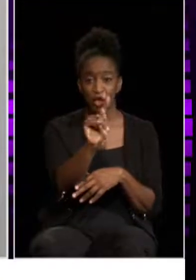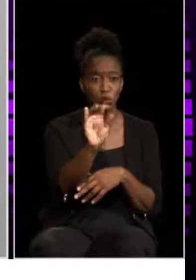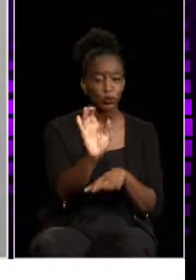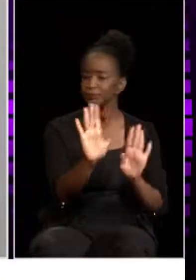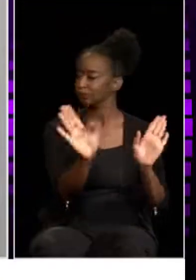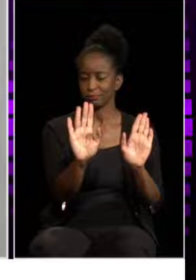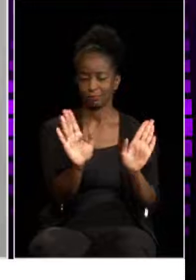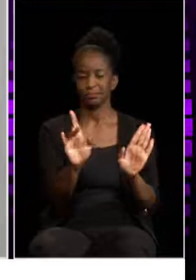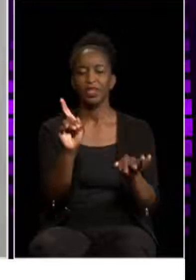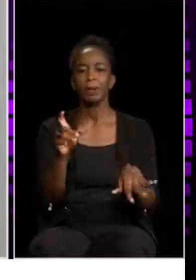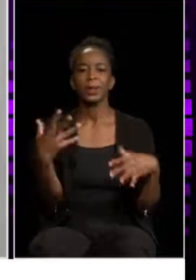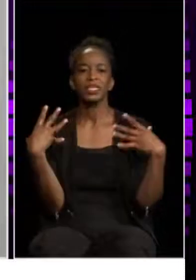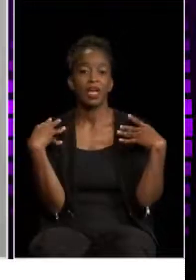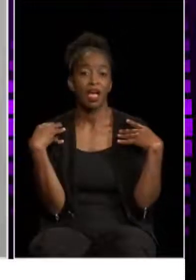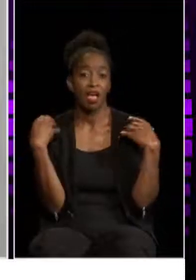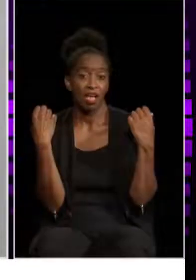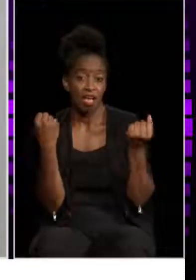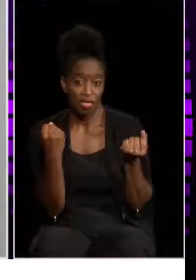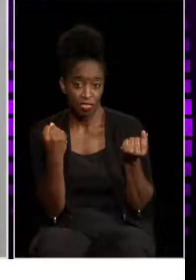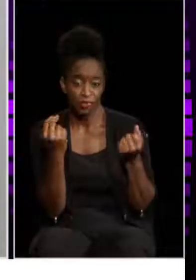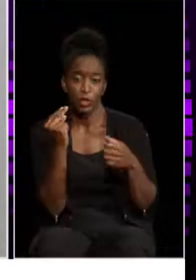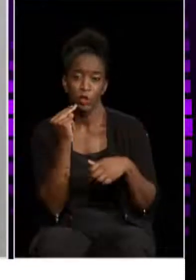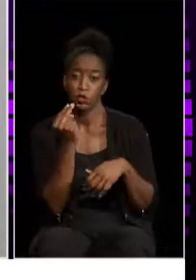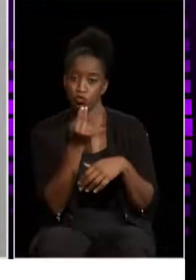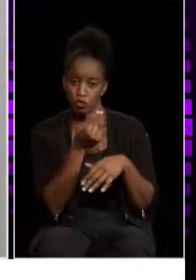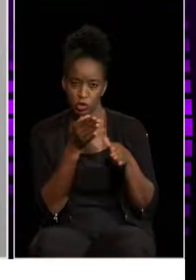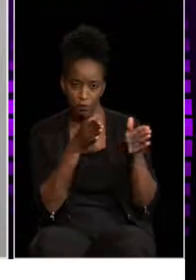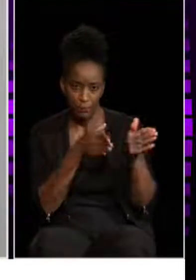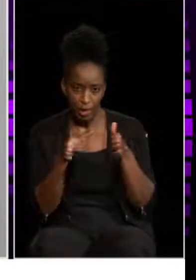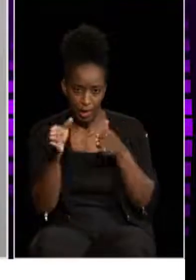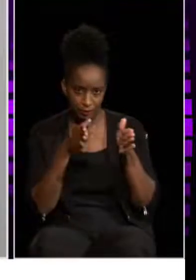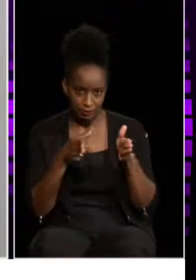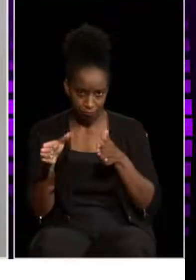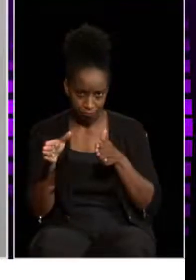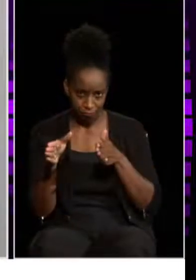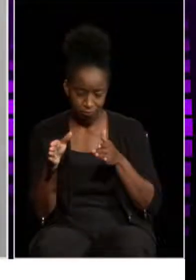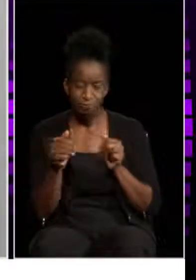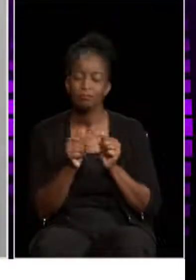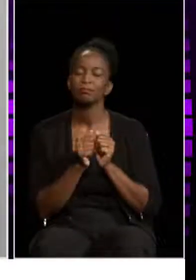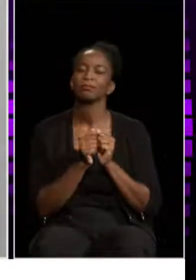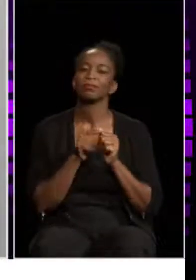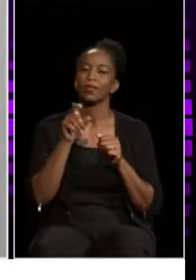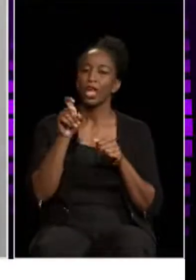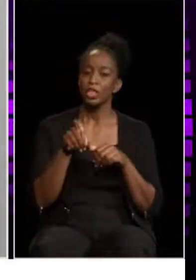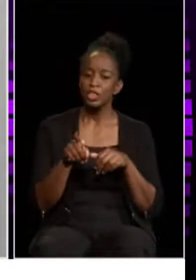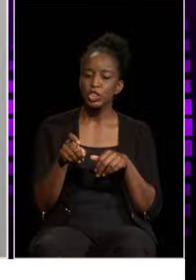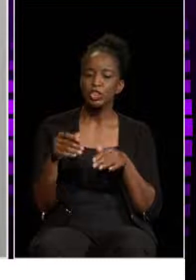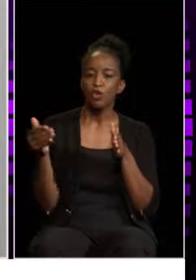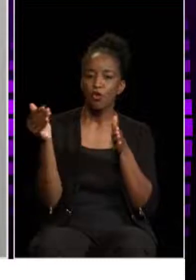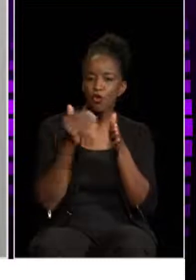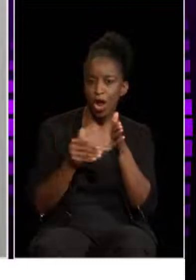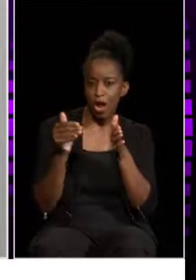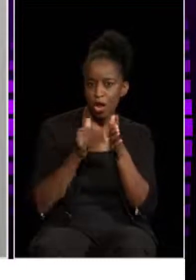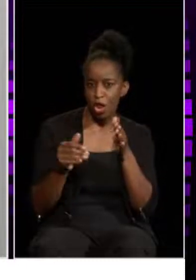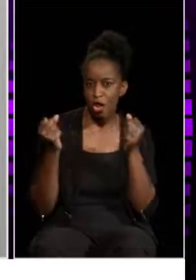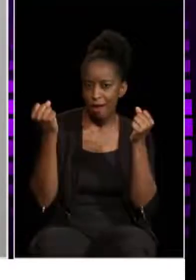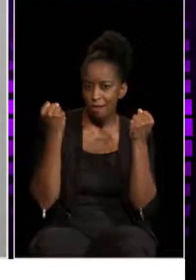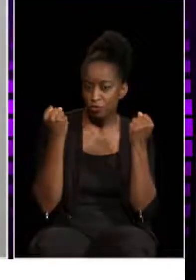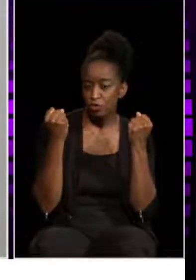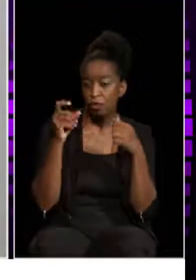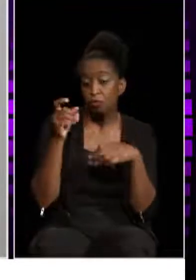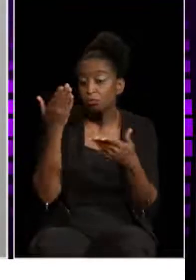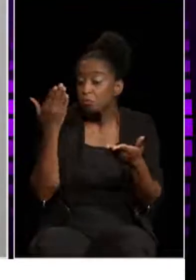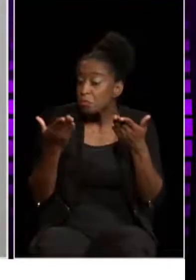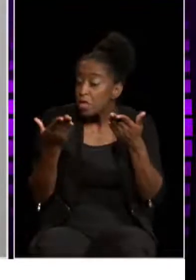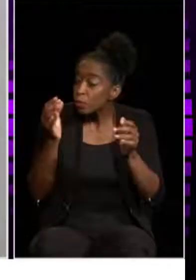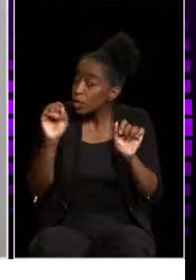nutrition plan, as well as frequent, hopefully daily exercise, can actually make a huge difference to